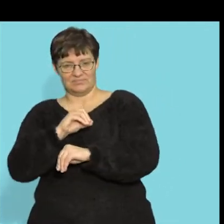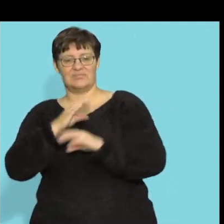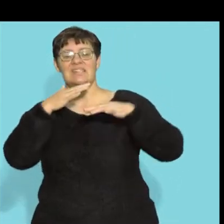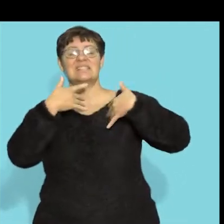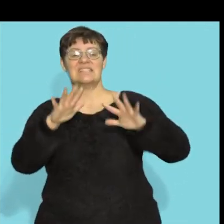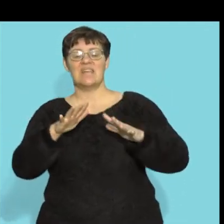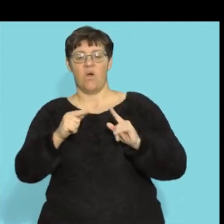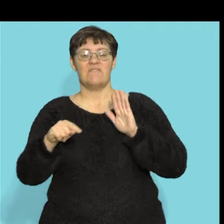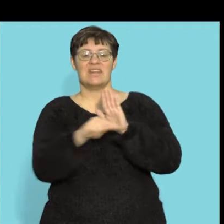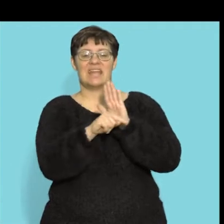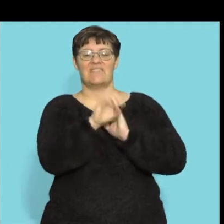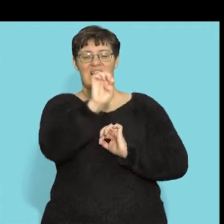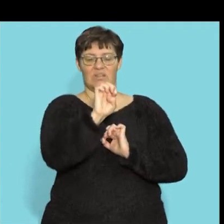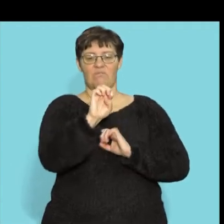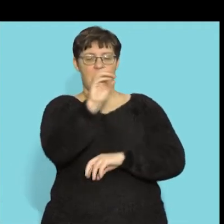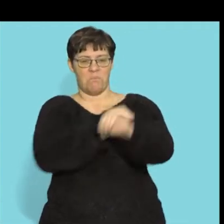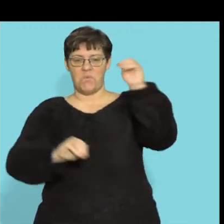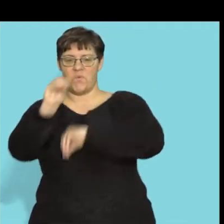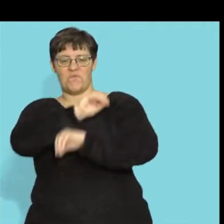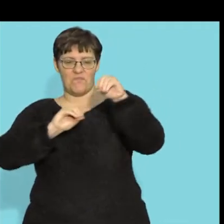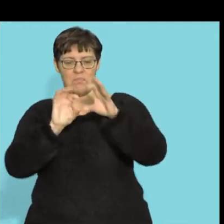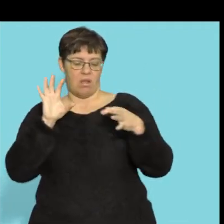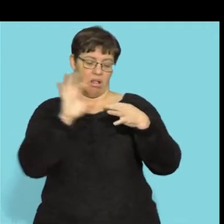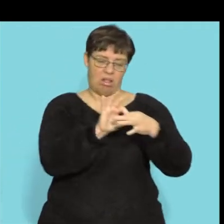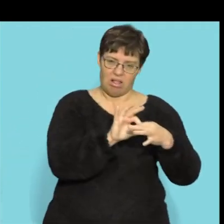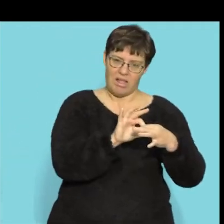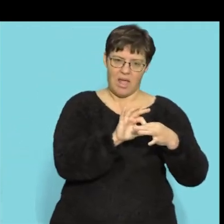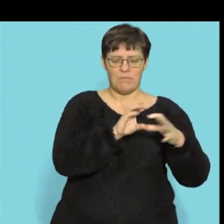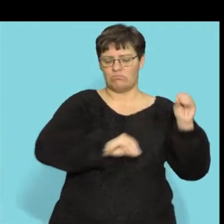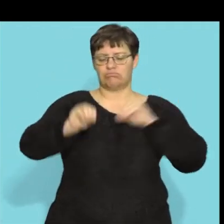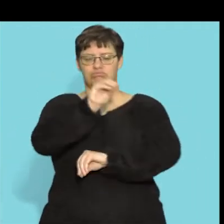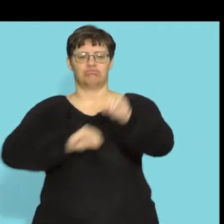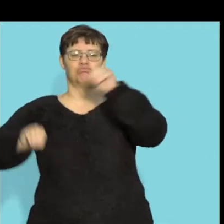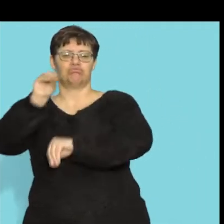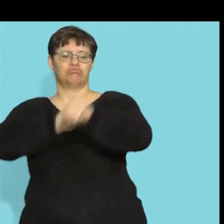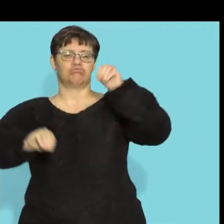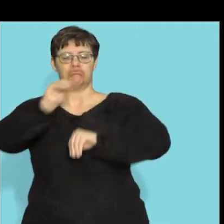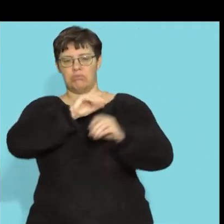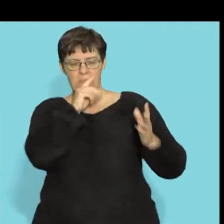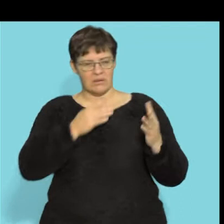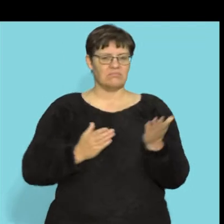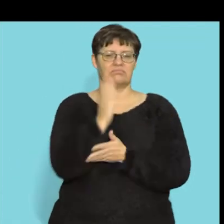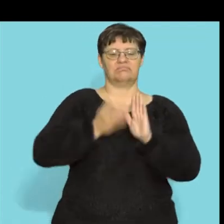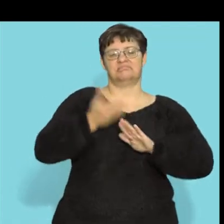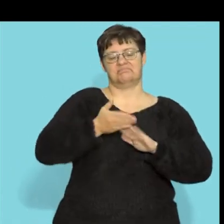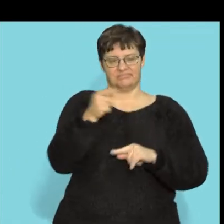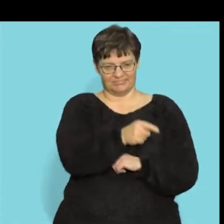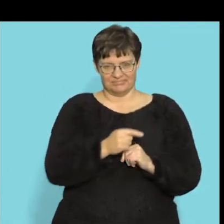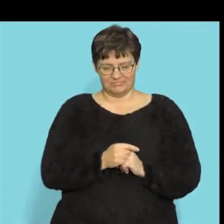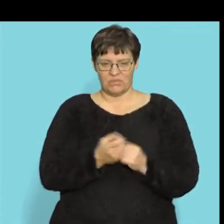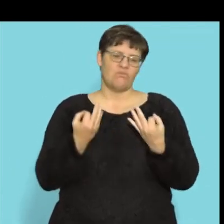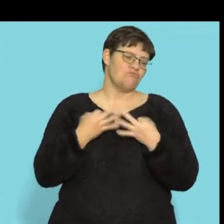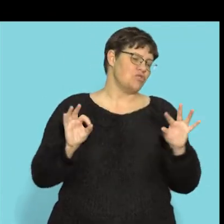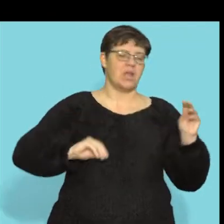electrons. As you can see from this demonstration, that these electrons are actually free to move. They are